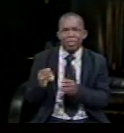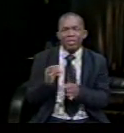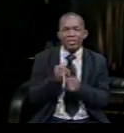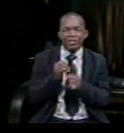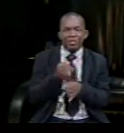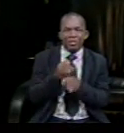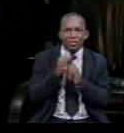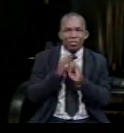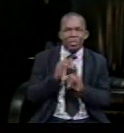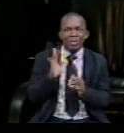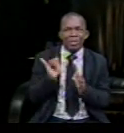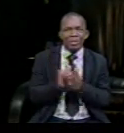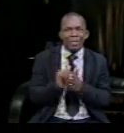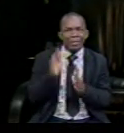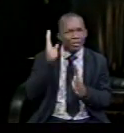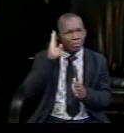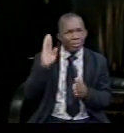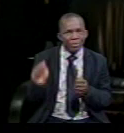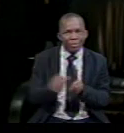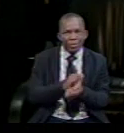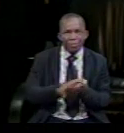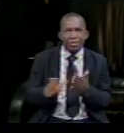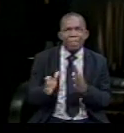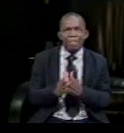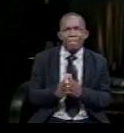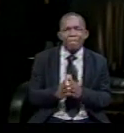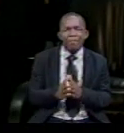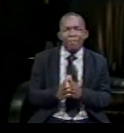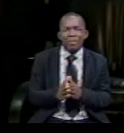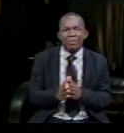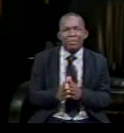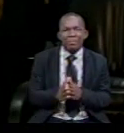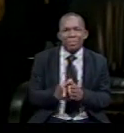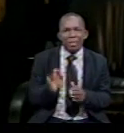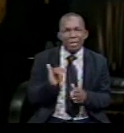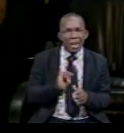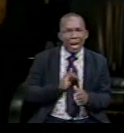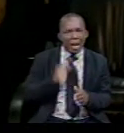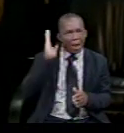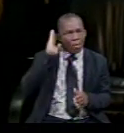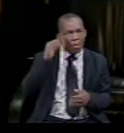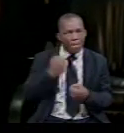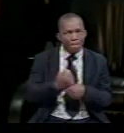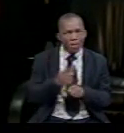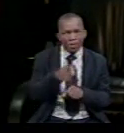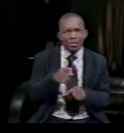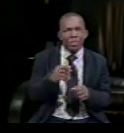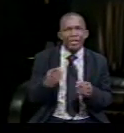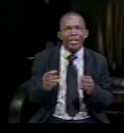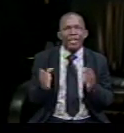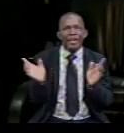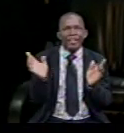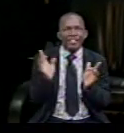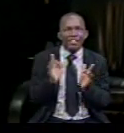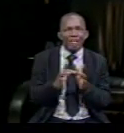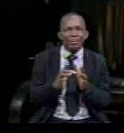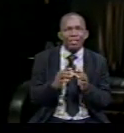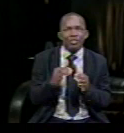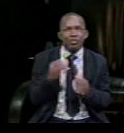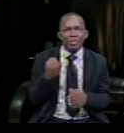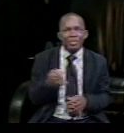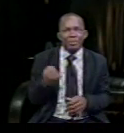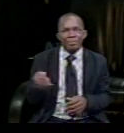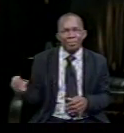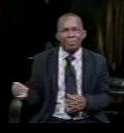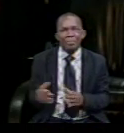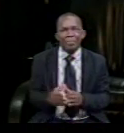the hills as shaft. I will make thee a new sharp threshing instrument. We want